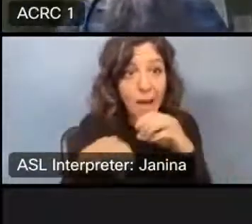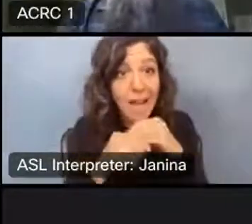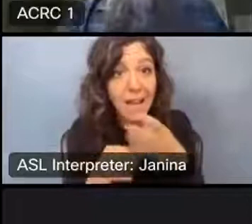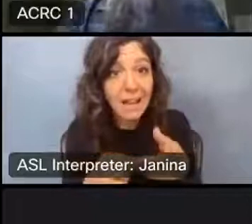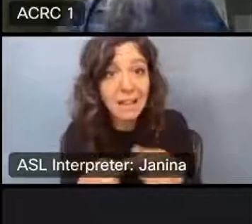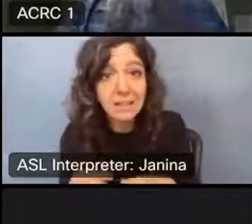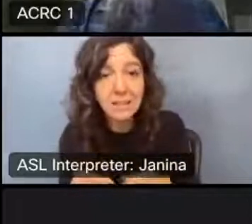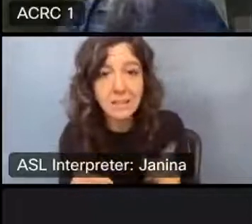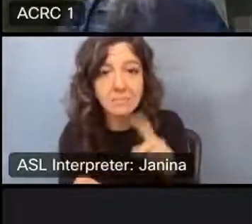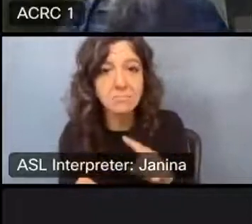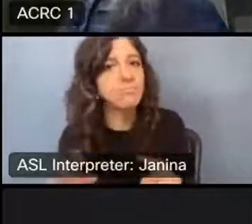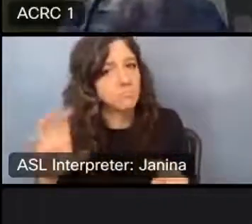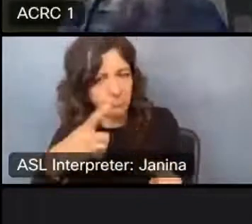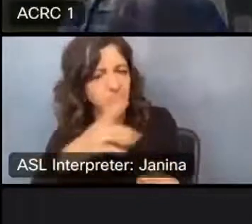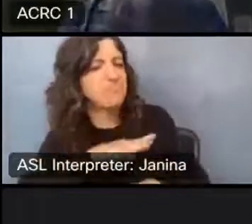I think you got it, Michelle.